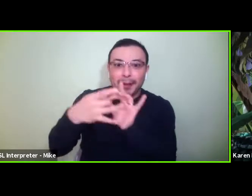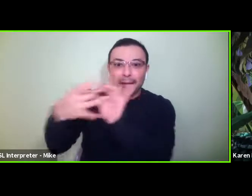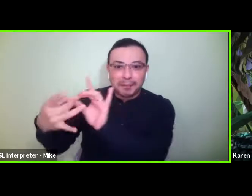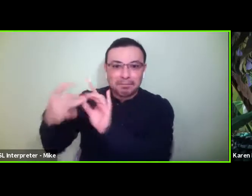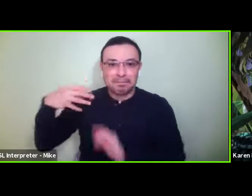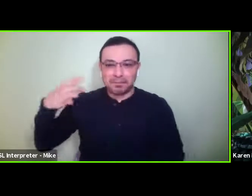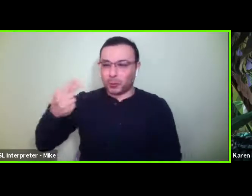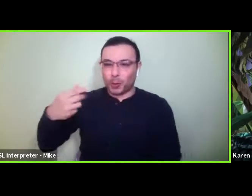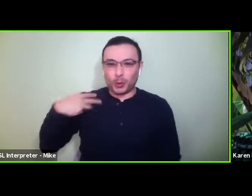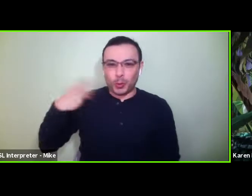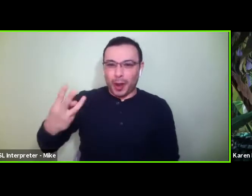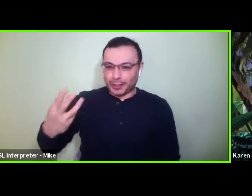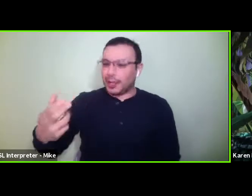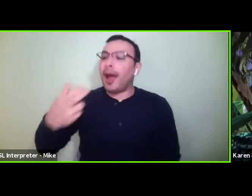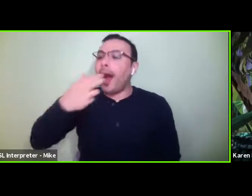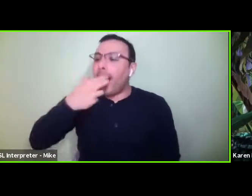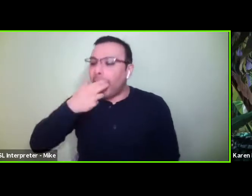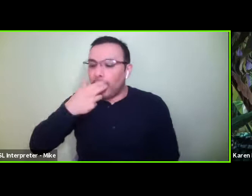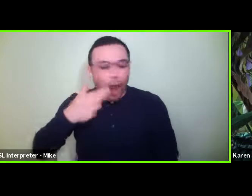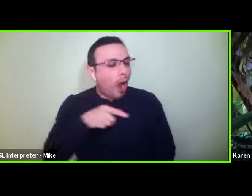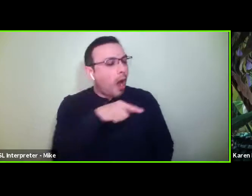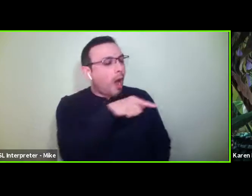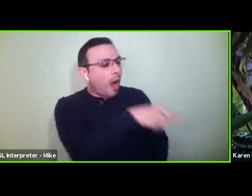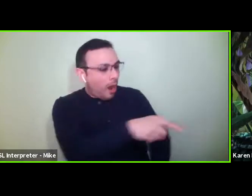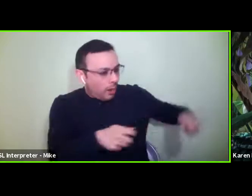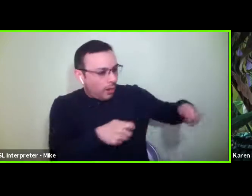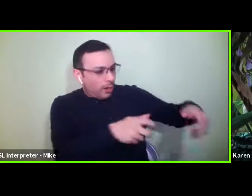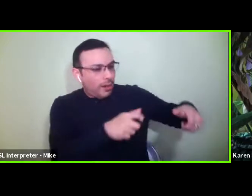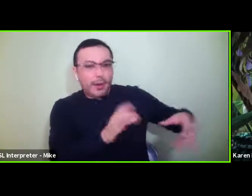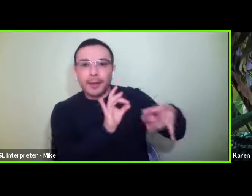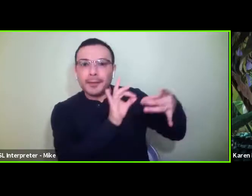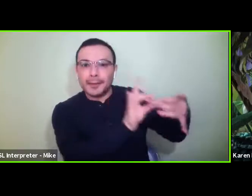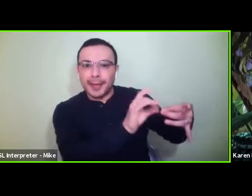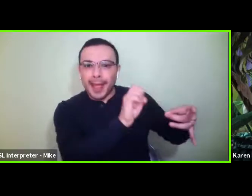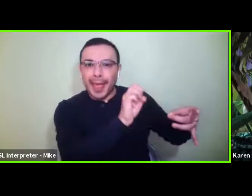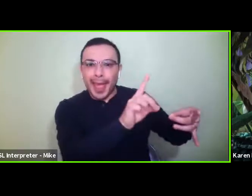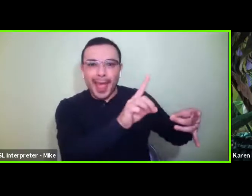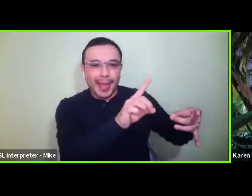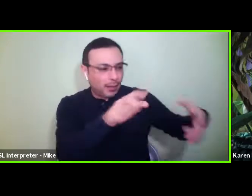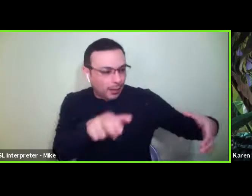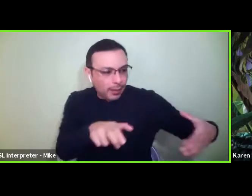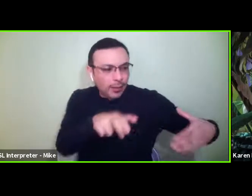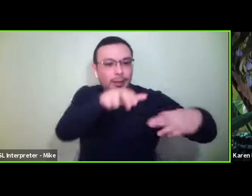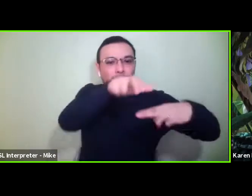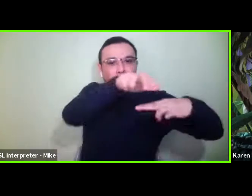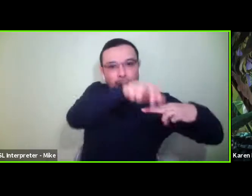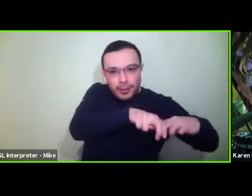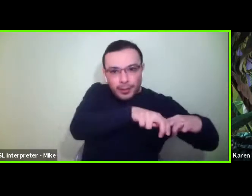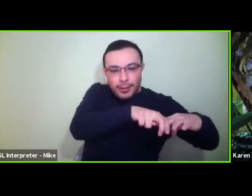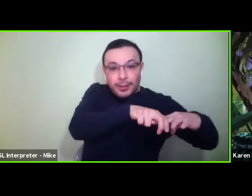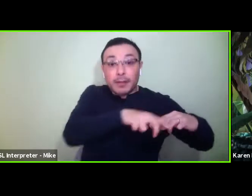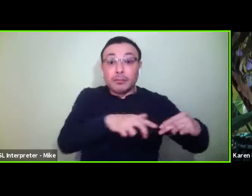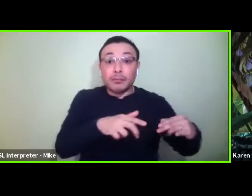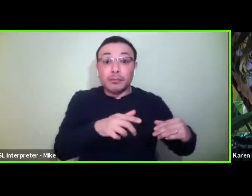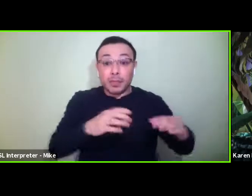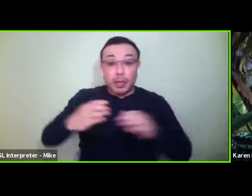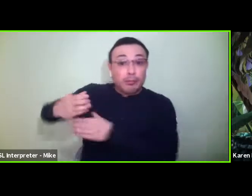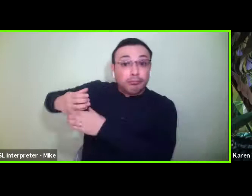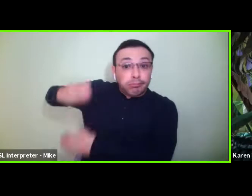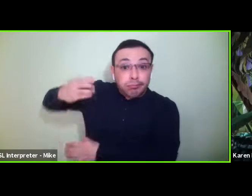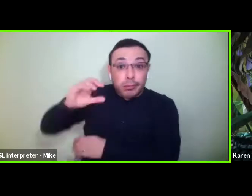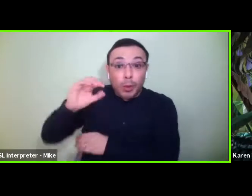his body. It had a portable respirator, portable ramp in the days before curb cuts, straps to keep his upper